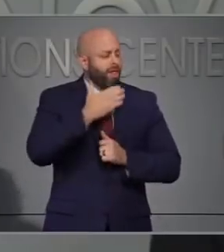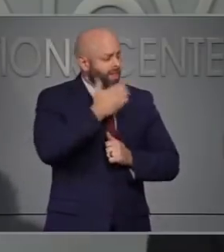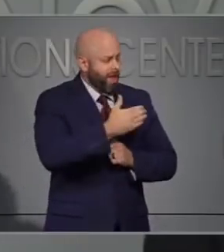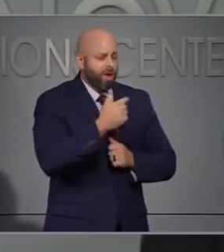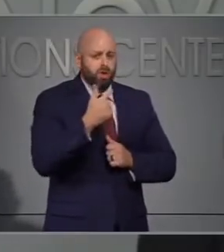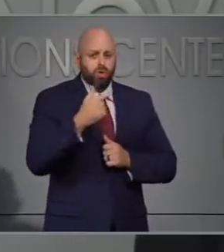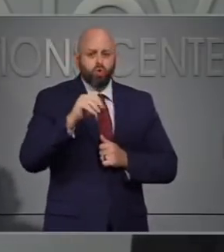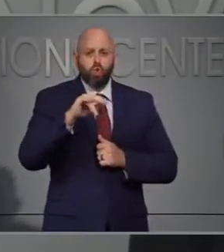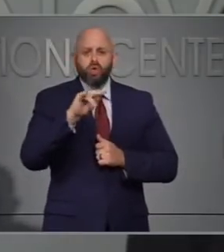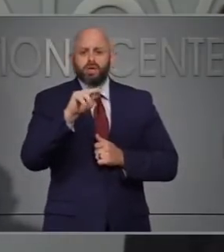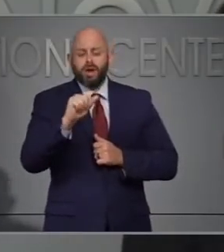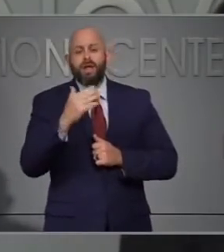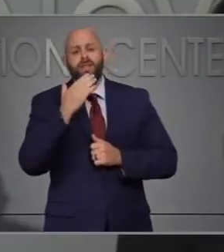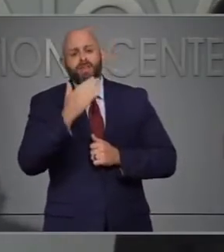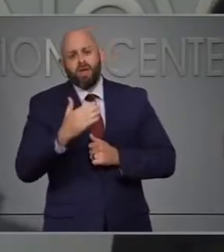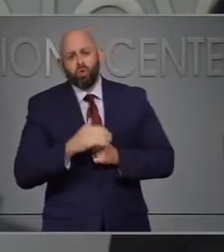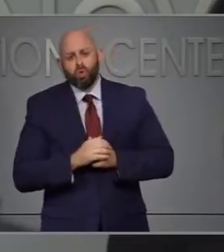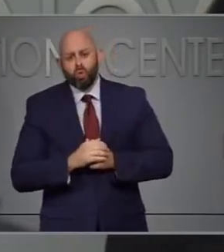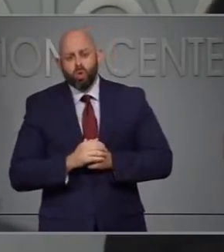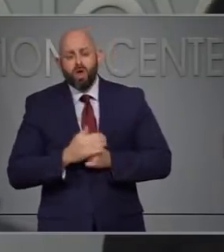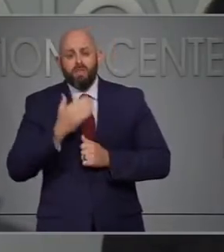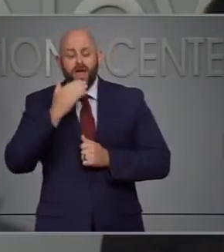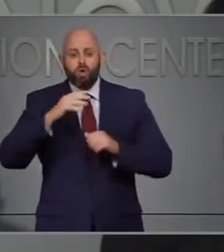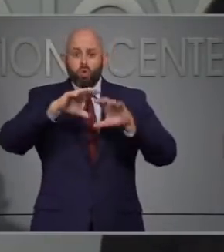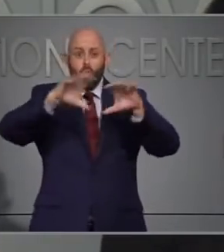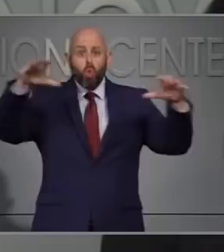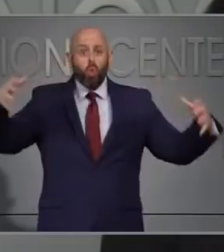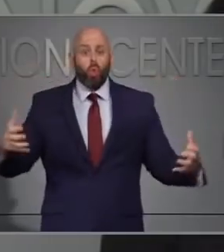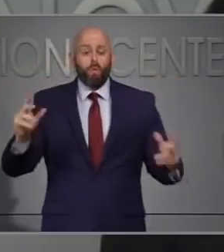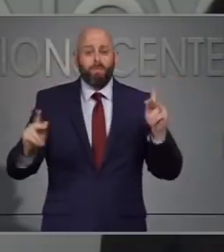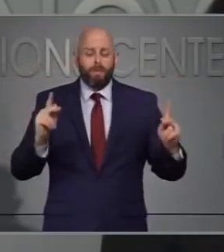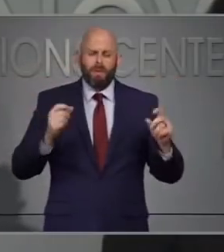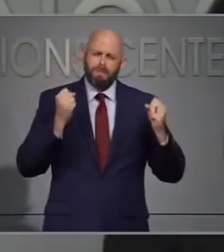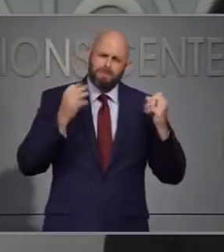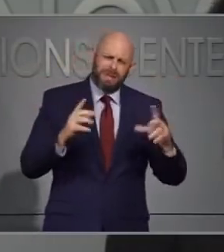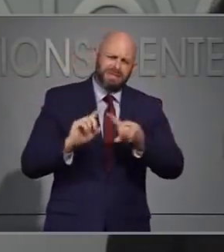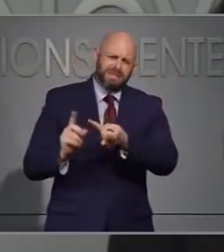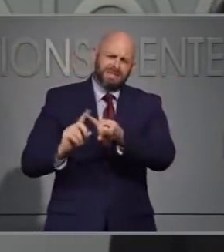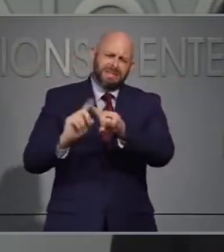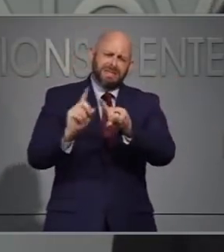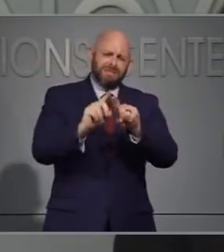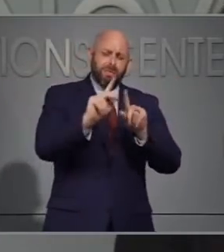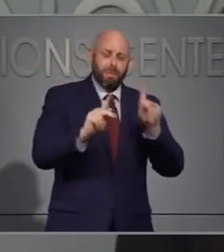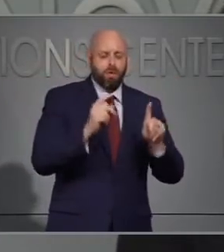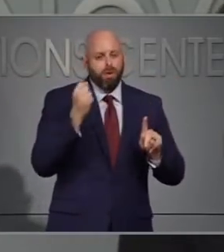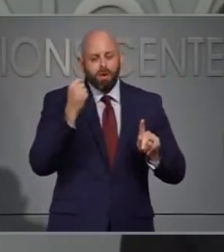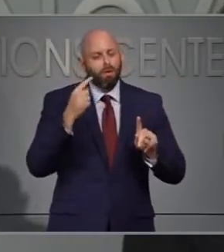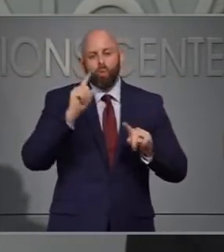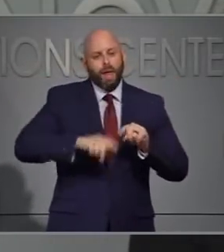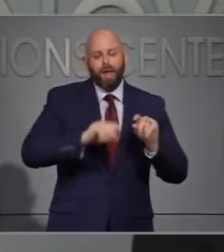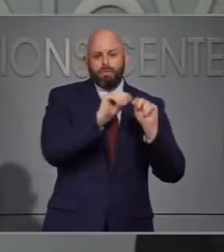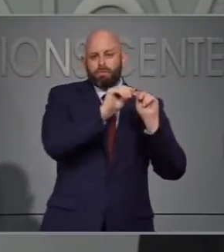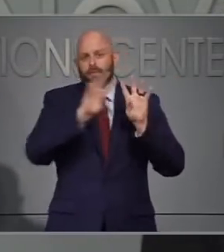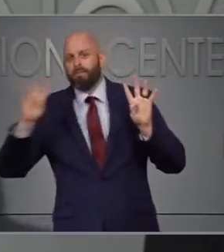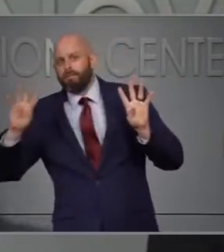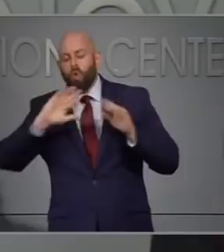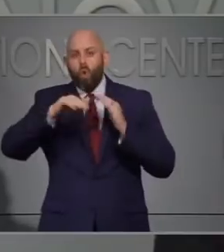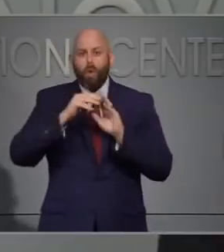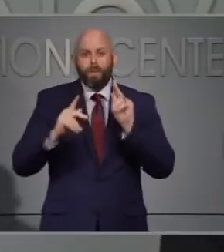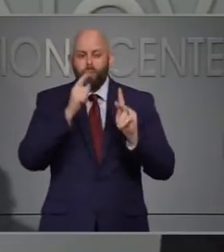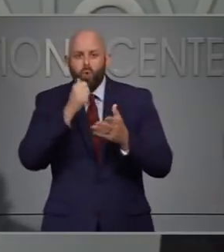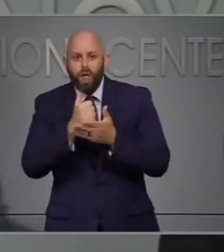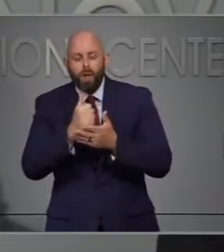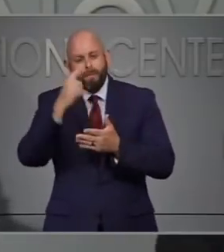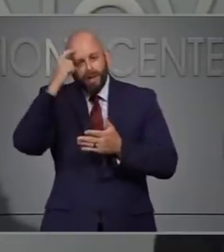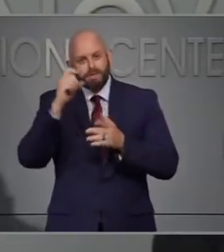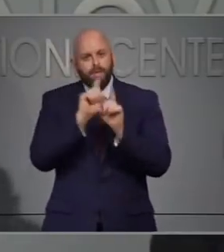you for that, and thank you to the very large team of folks. We couldn't have everyone here because of social distancing, but want to make sure that we are thanking